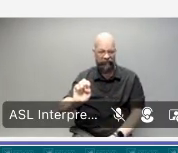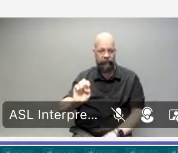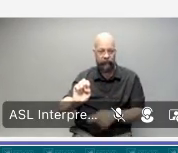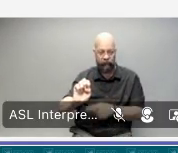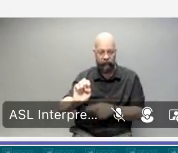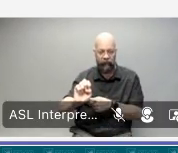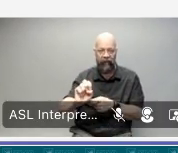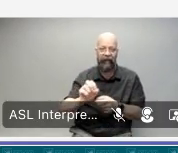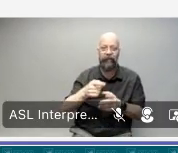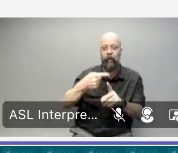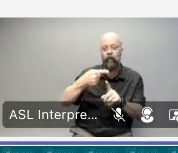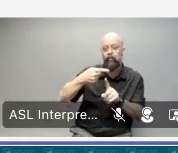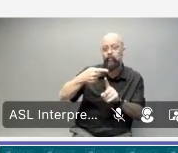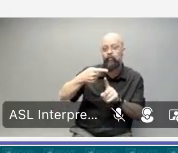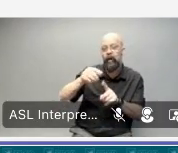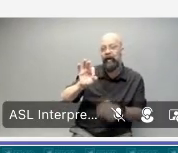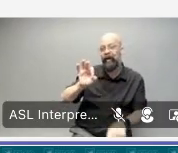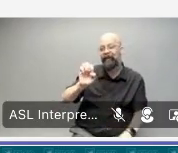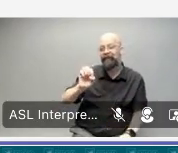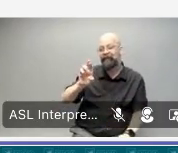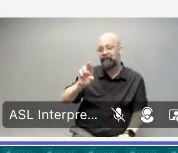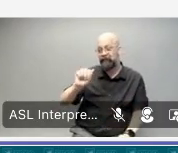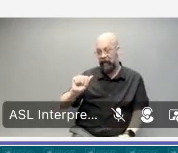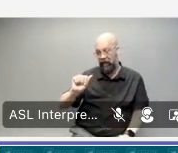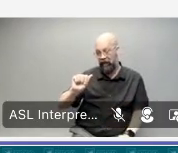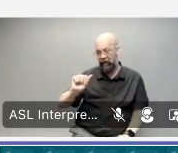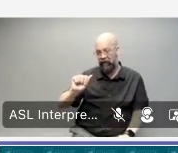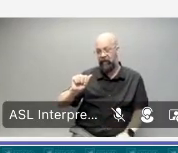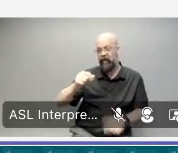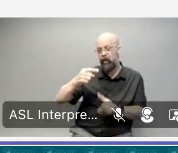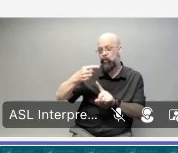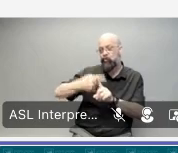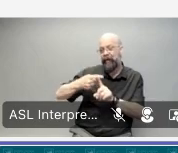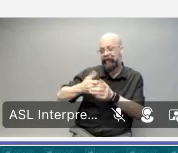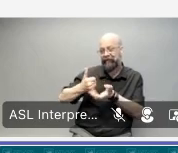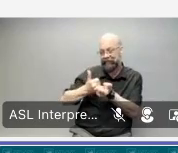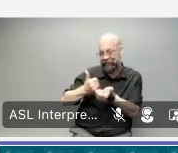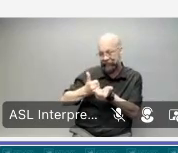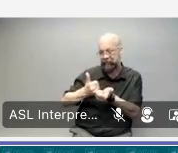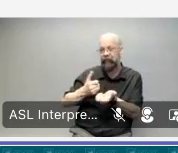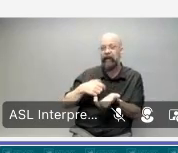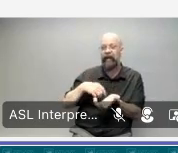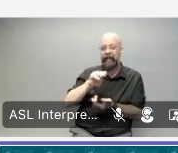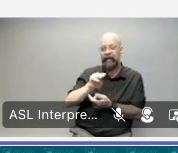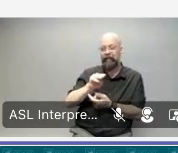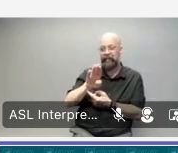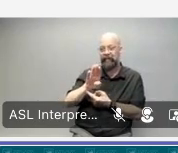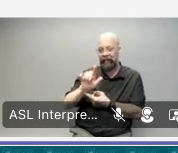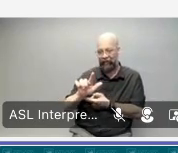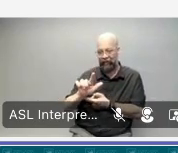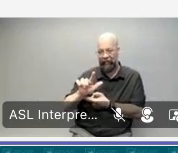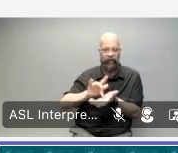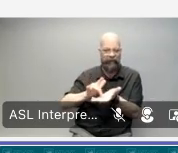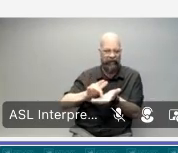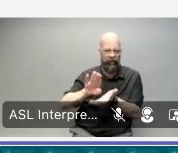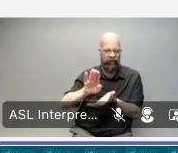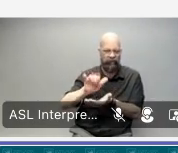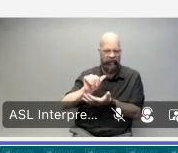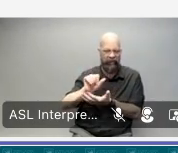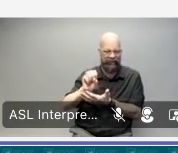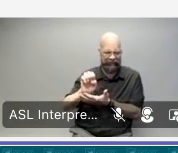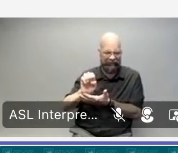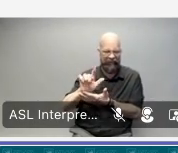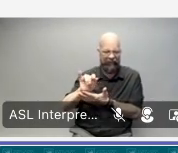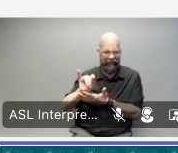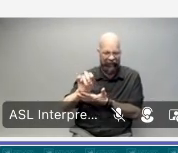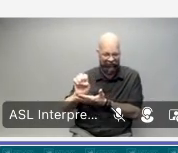Assistance program referred to as FERA, and our medical baseline allowance. And you'll